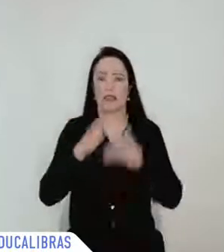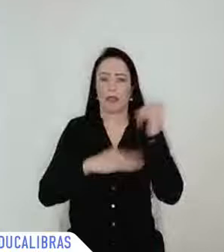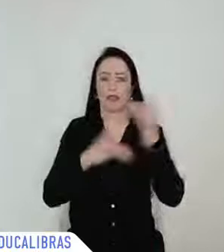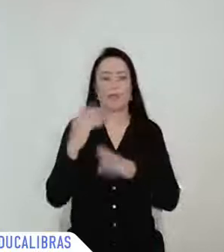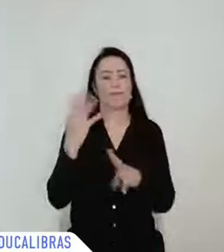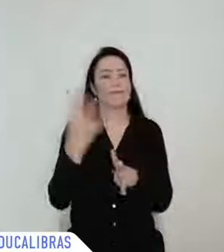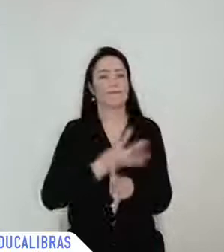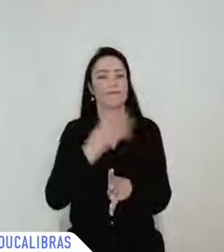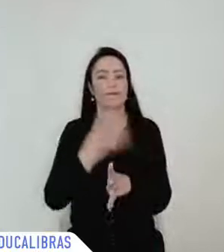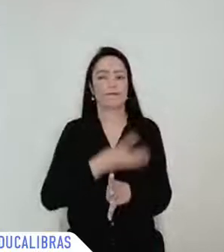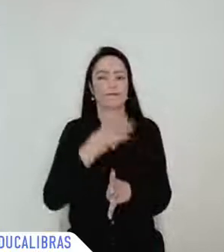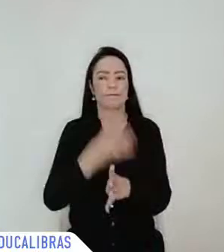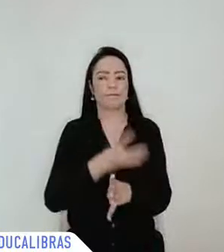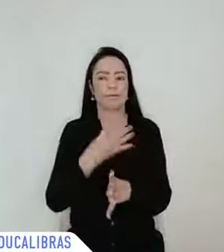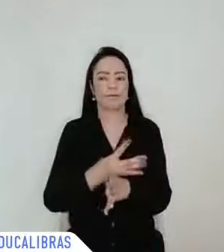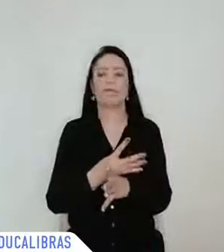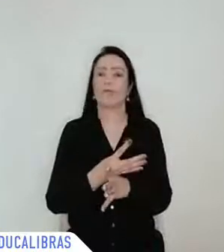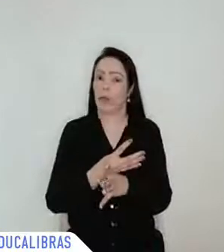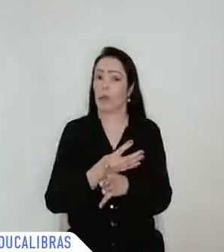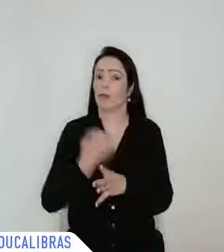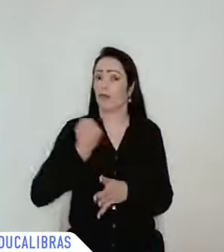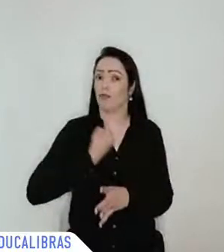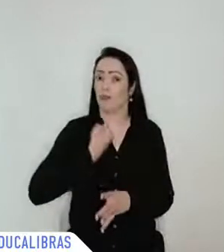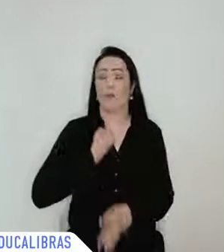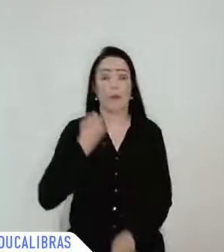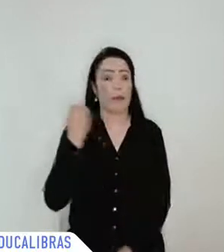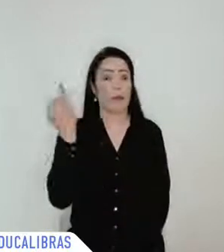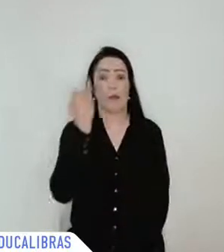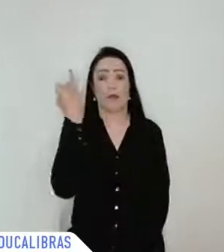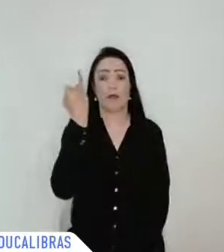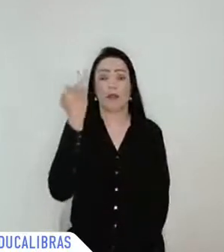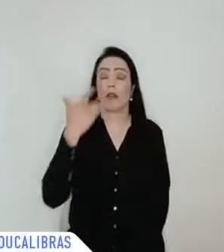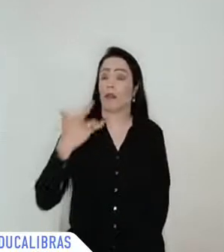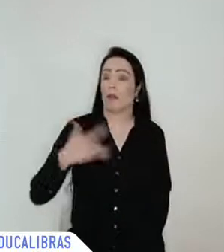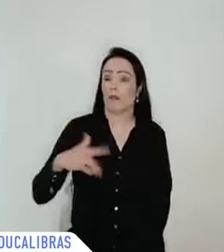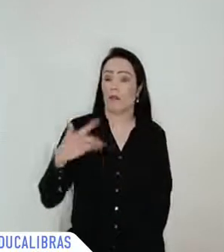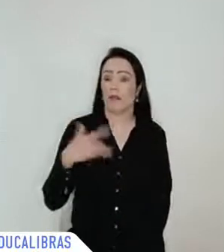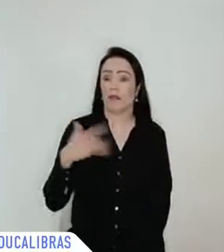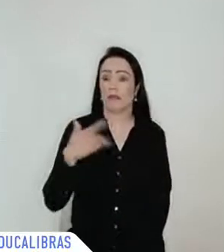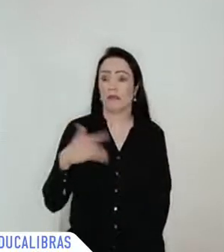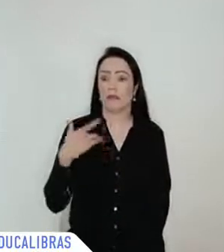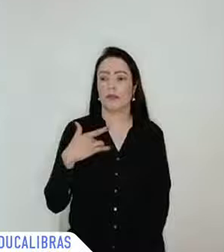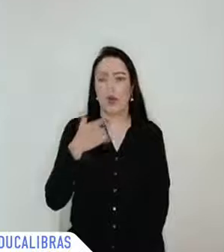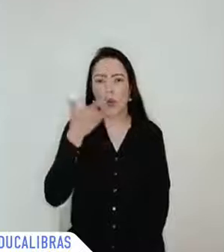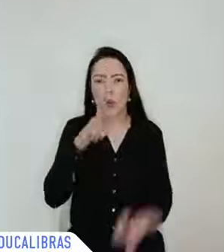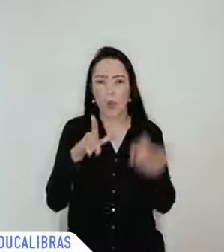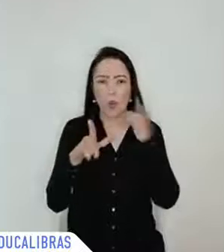668 attacks in the public sphere, this is a very high number.